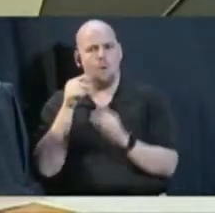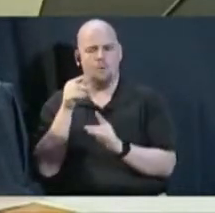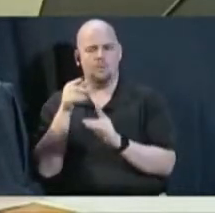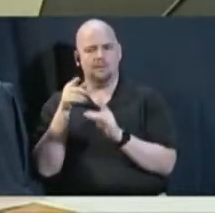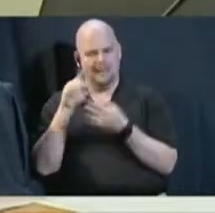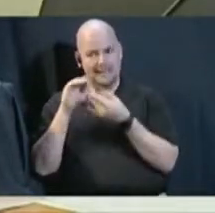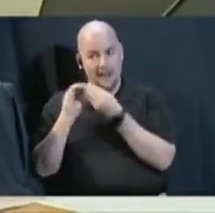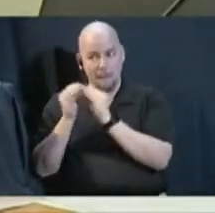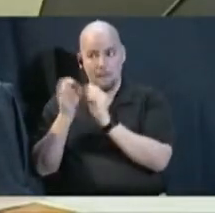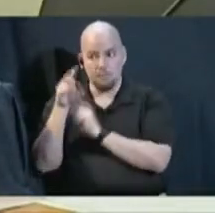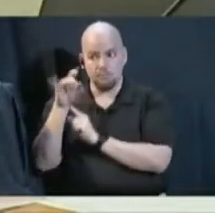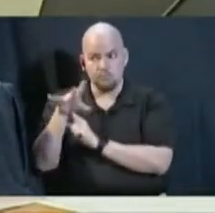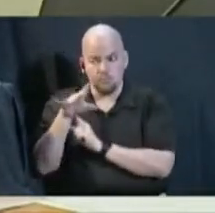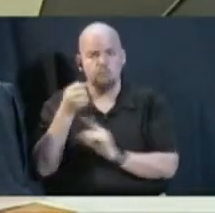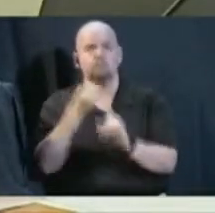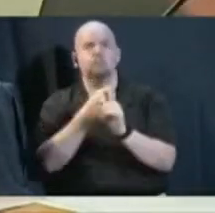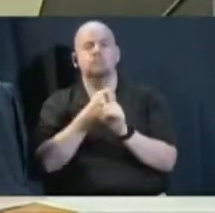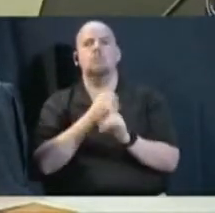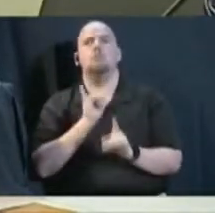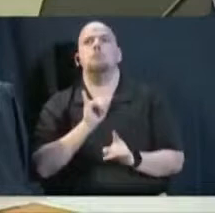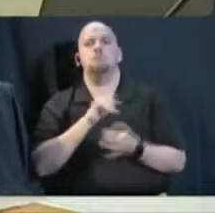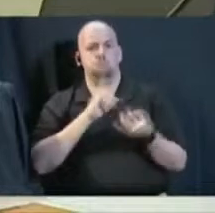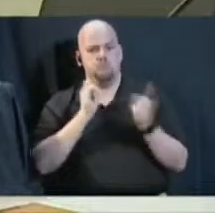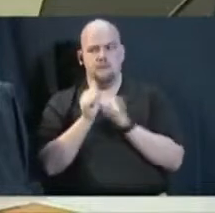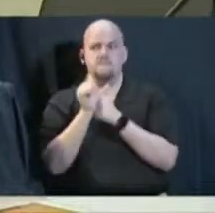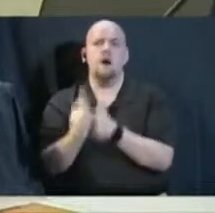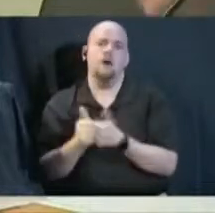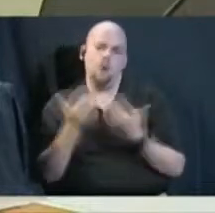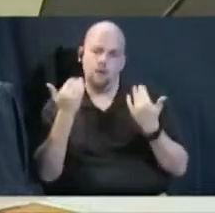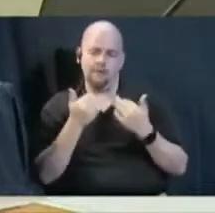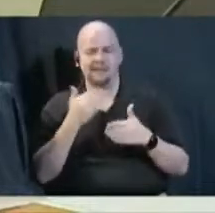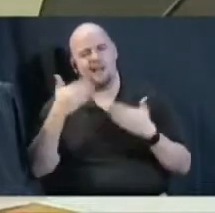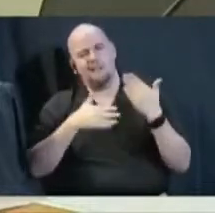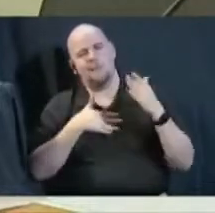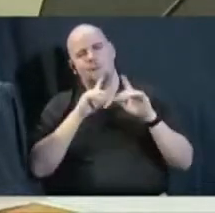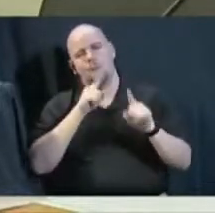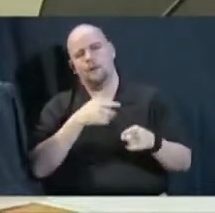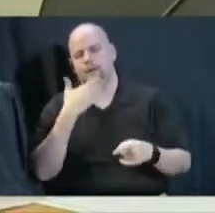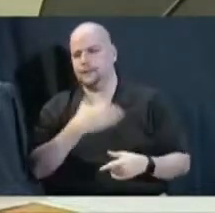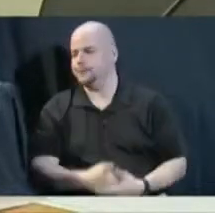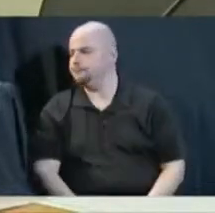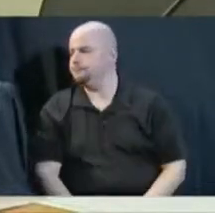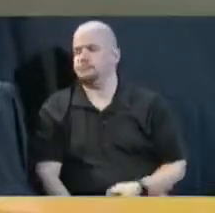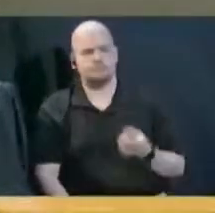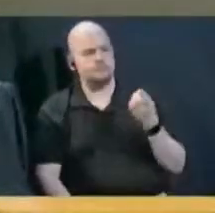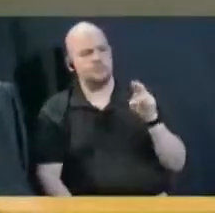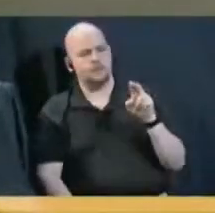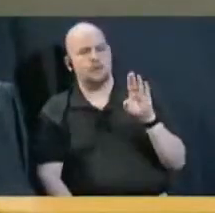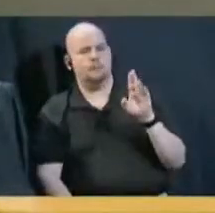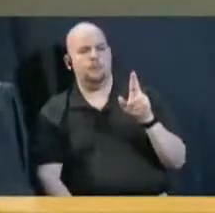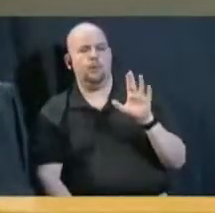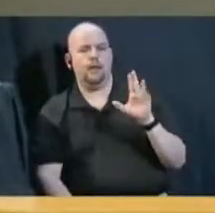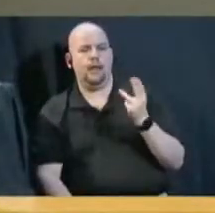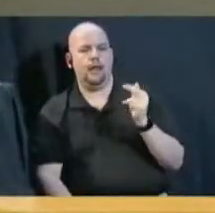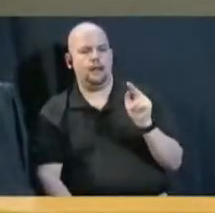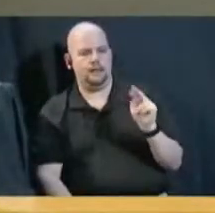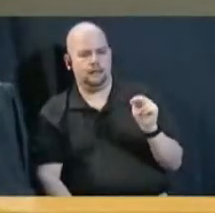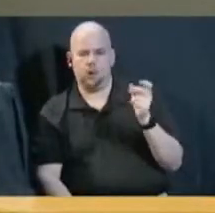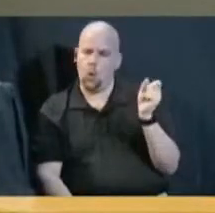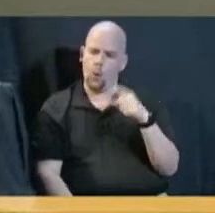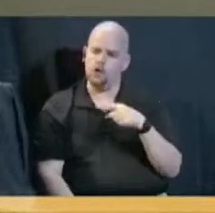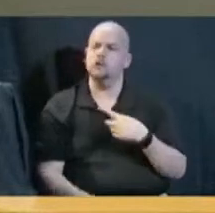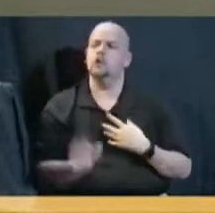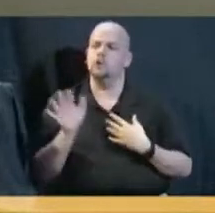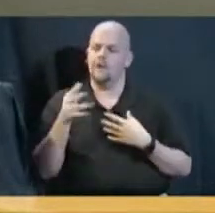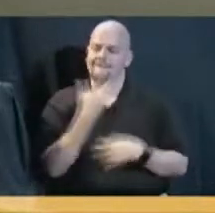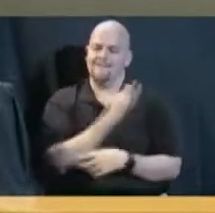start to turn the corner. I believe that concludes my report. Quick question. On your vaccination status